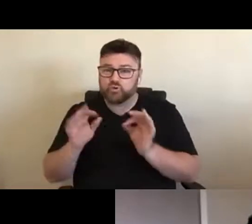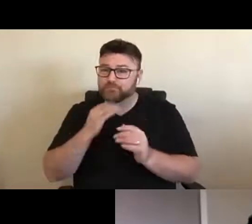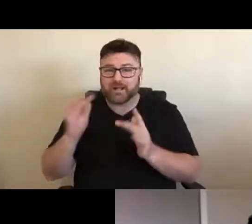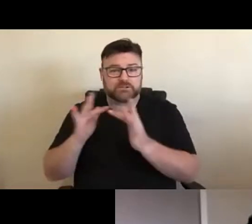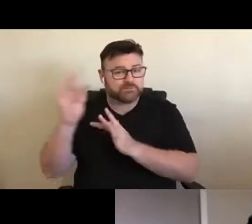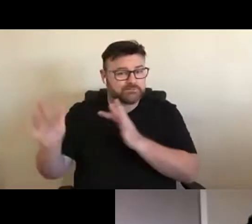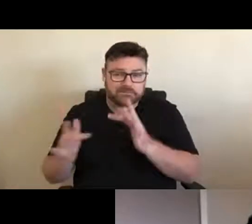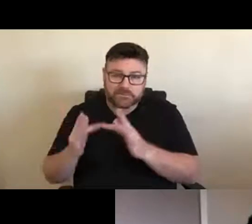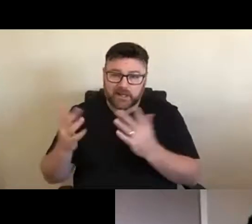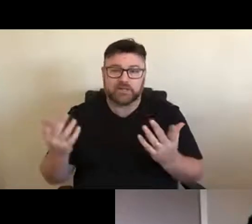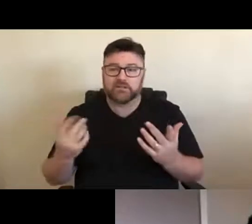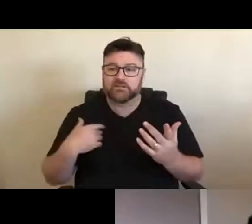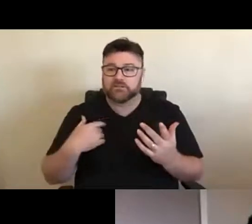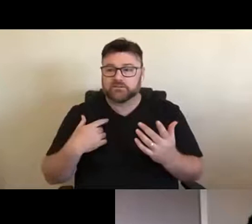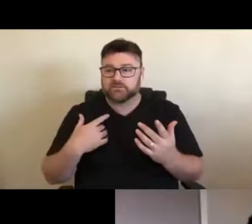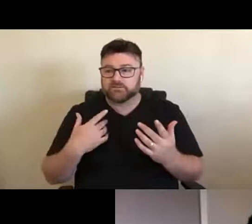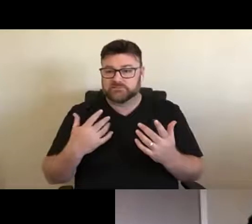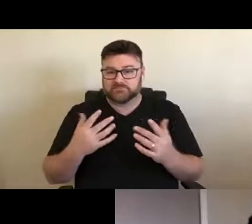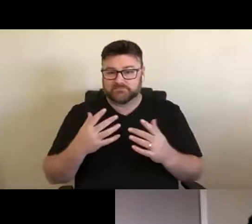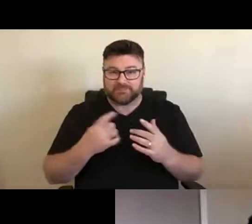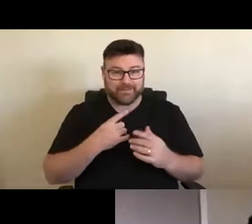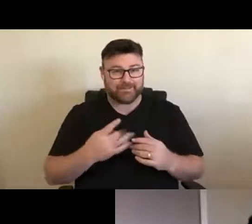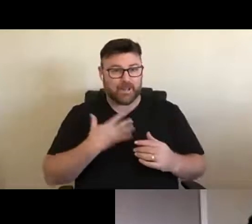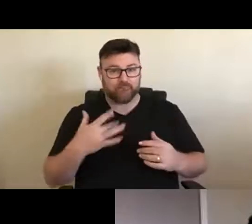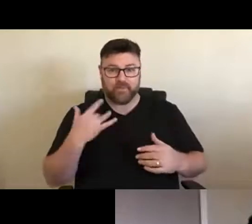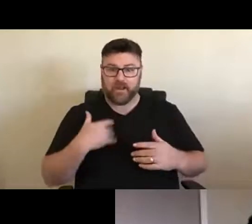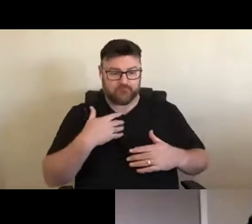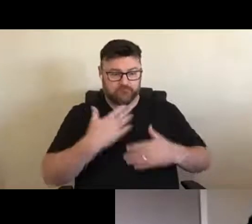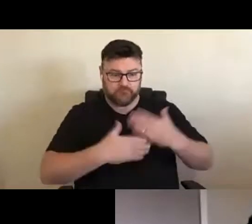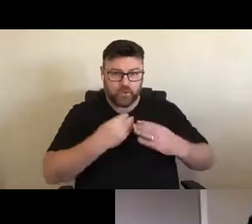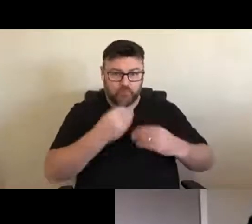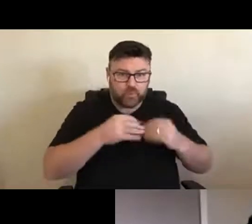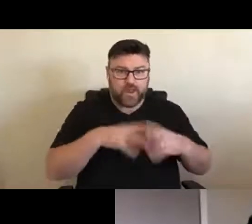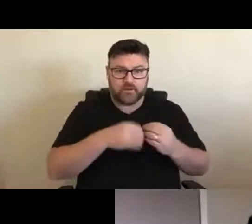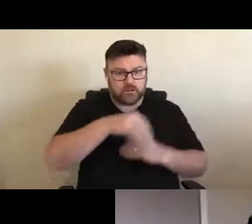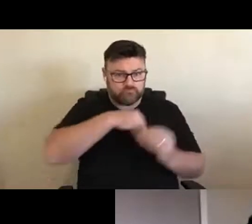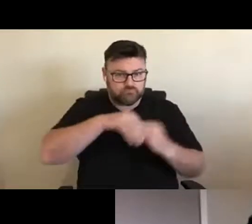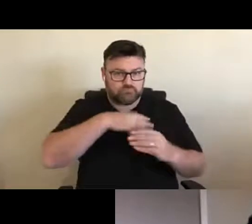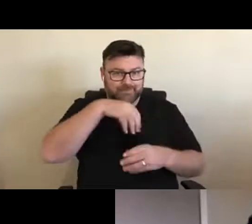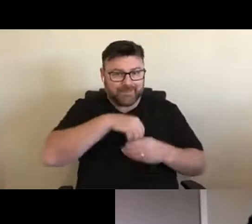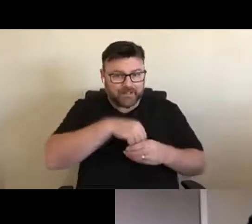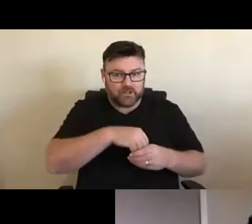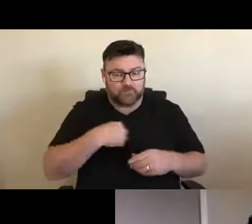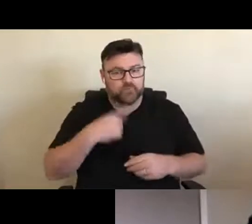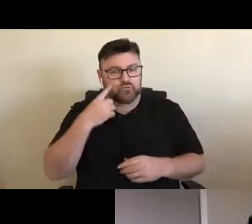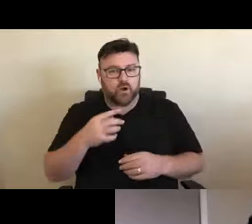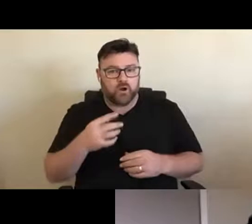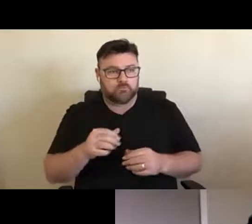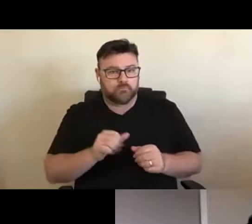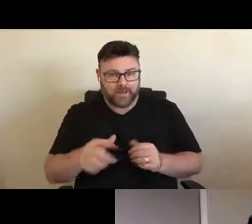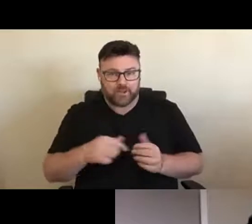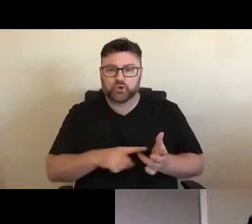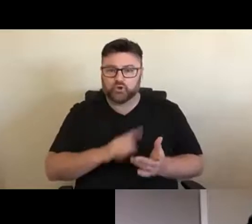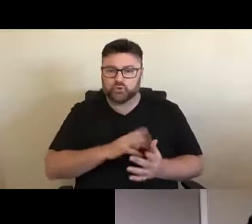self-sustainable, and I'm really working hard to be a good environmental person as an Aboriginal